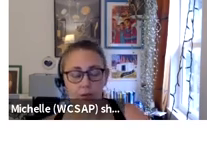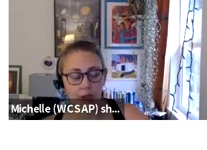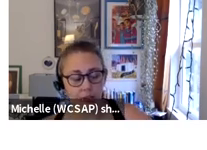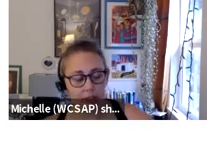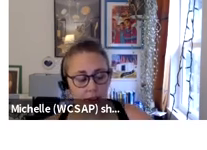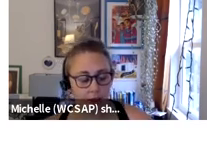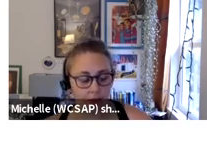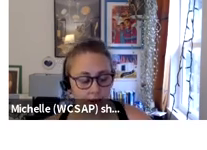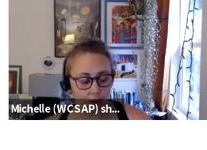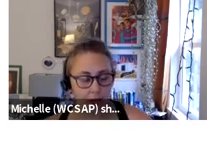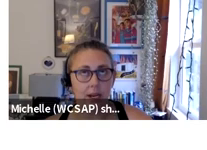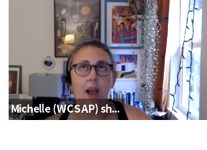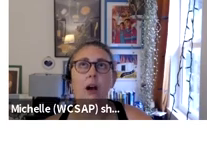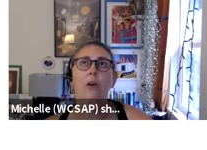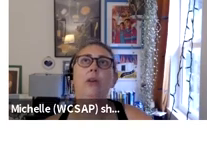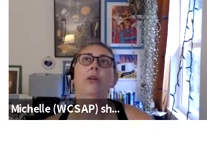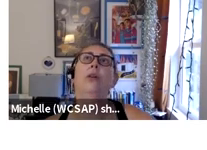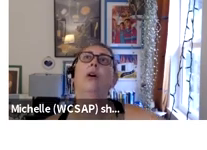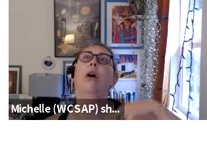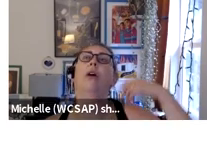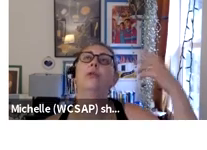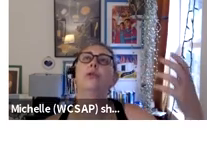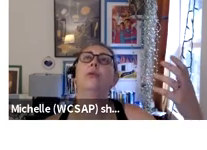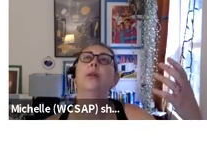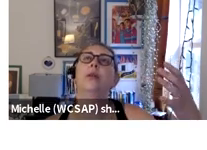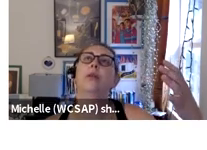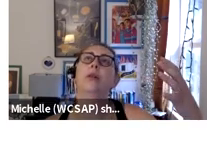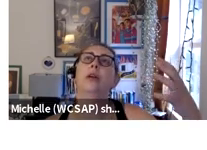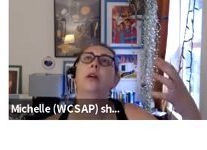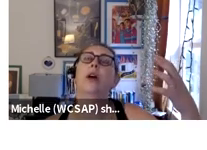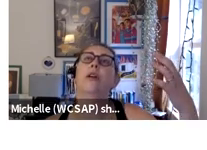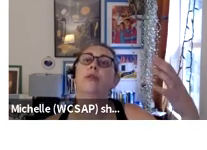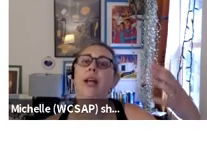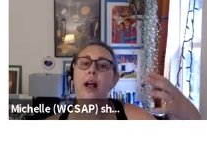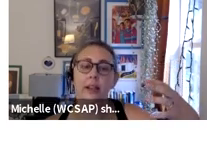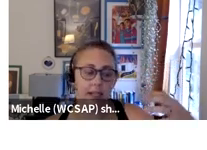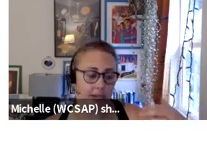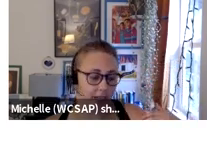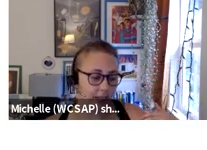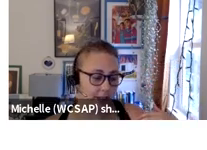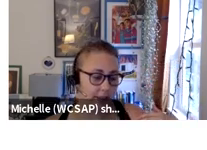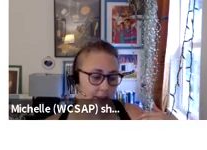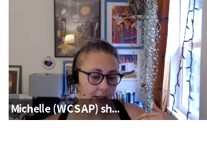you know, not just the right now, our social and political kind of reality